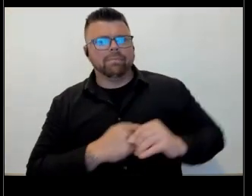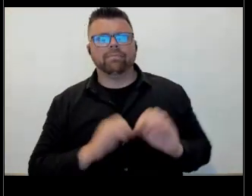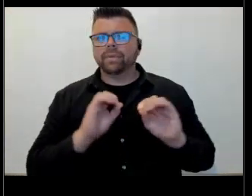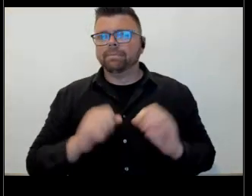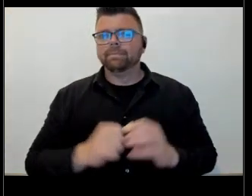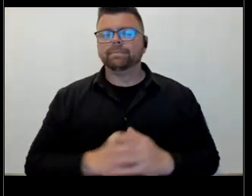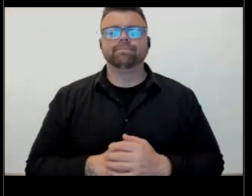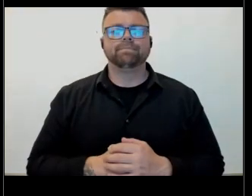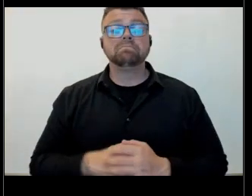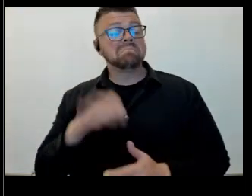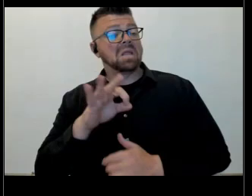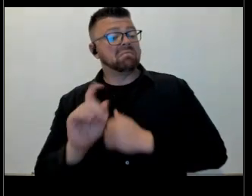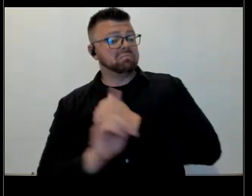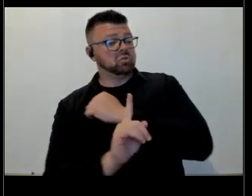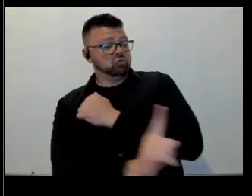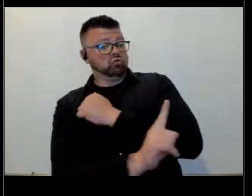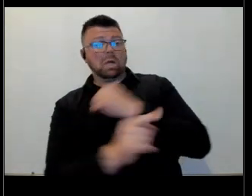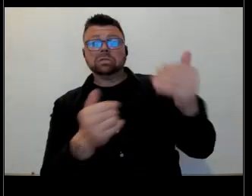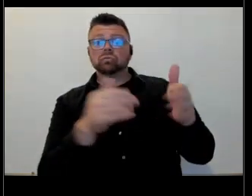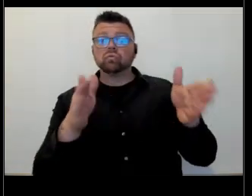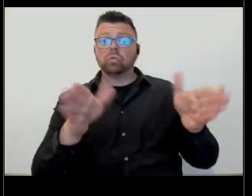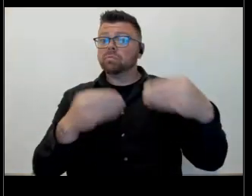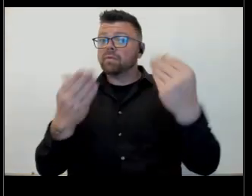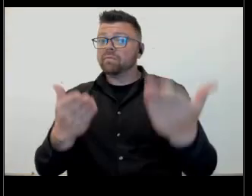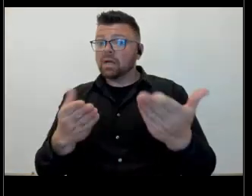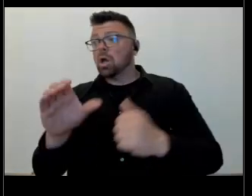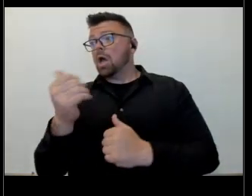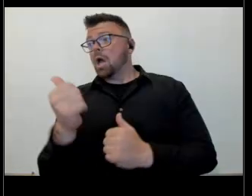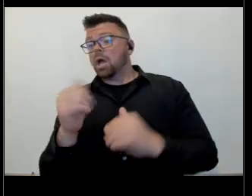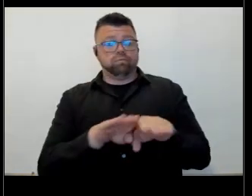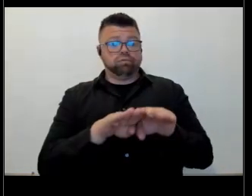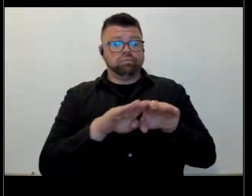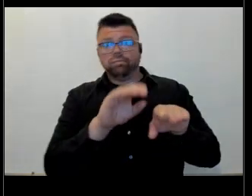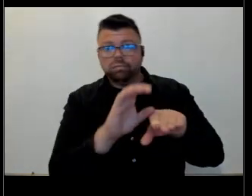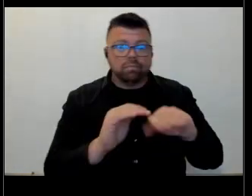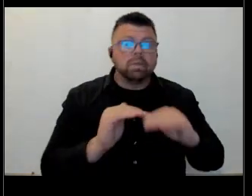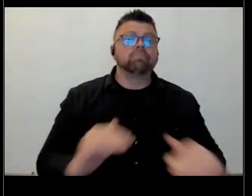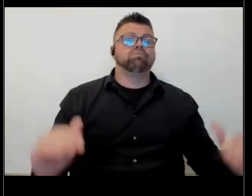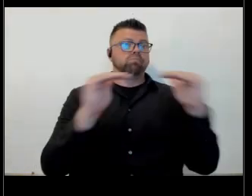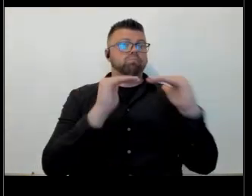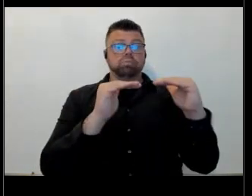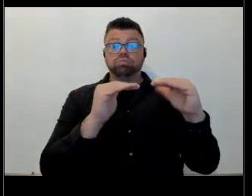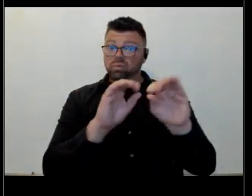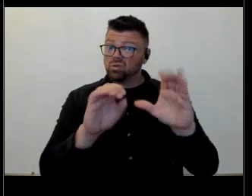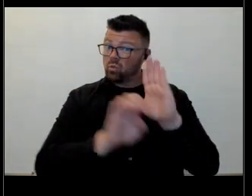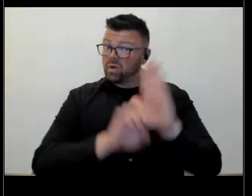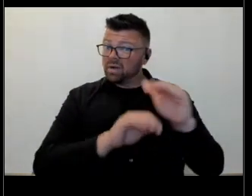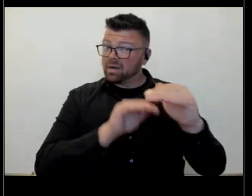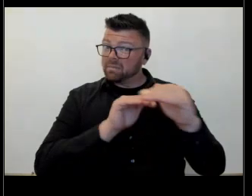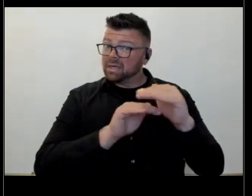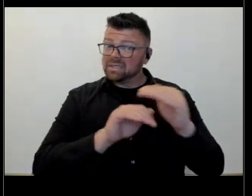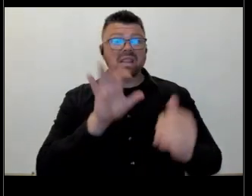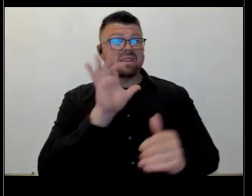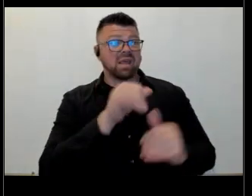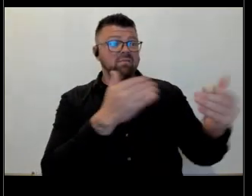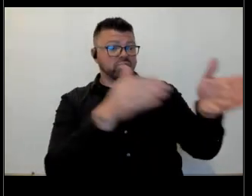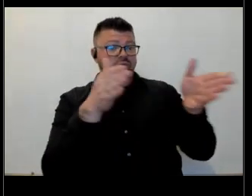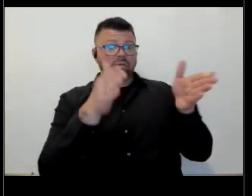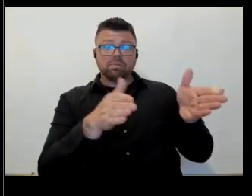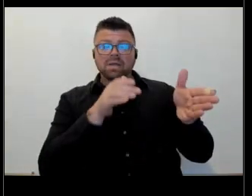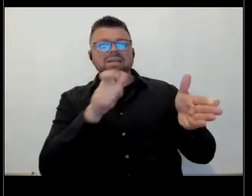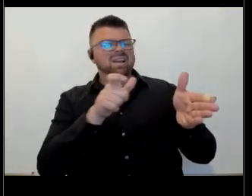If a trash room is provided on the upper floor of a building without an elevator, that room does not have to